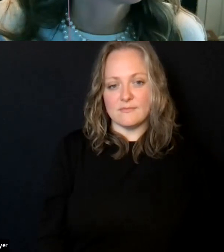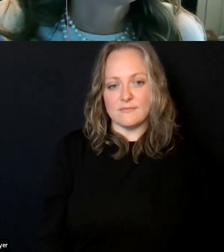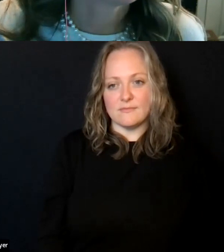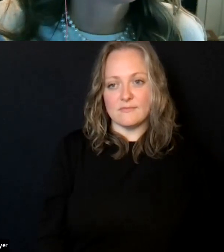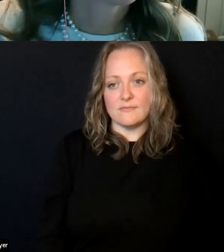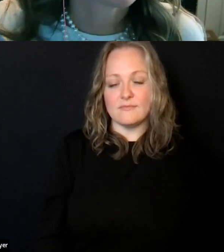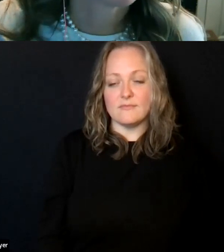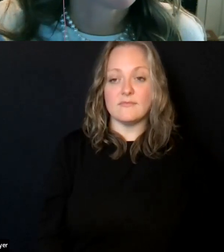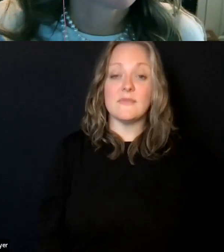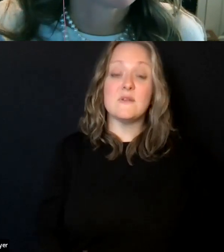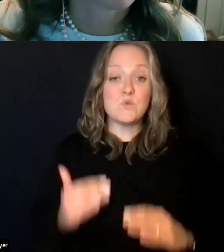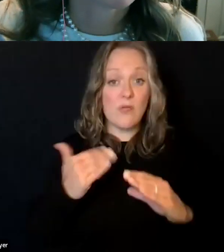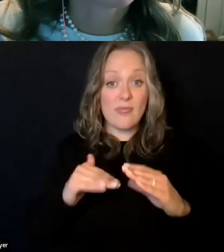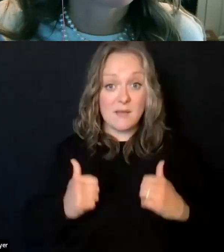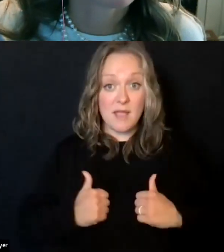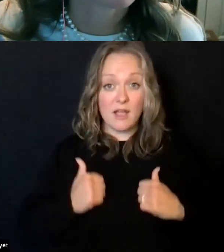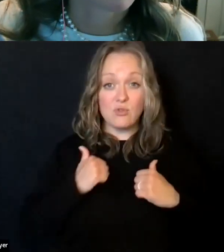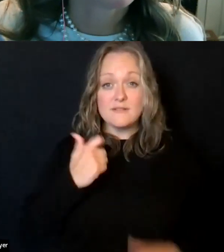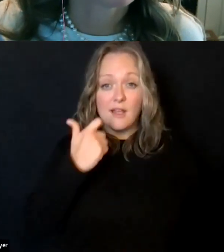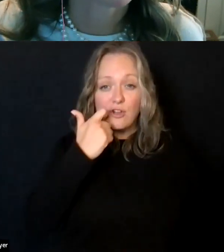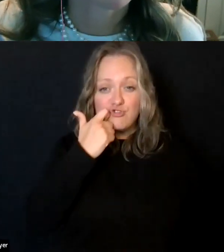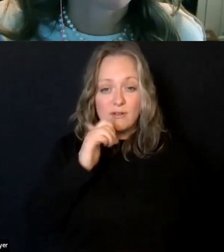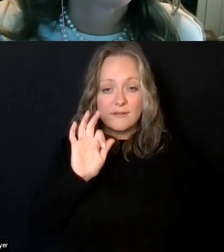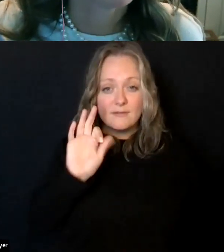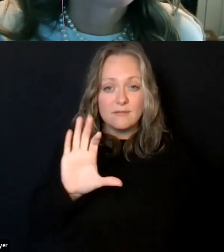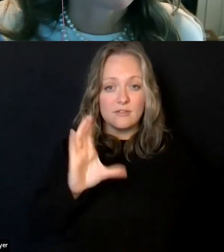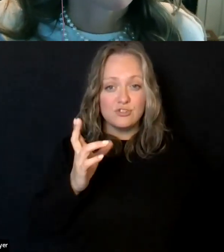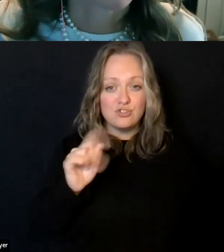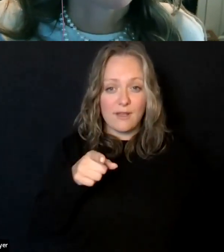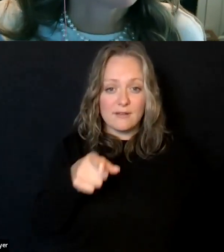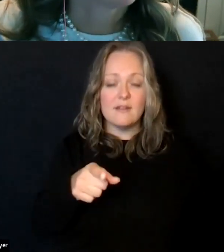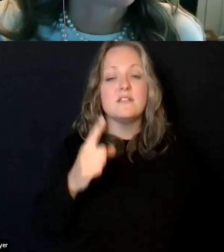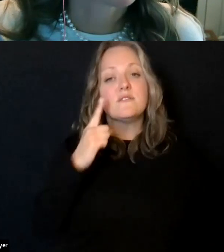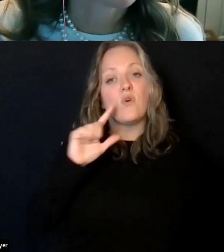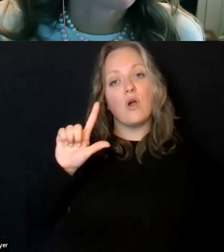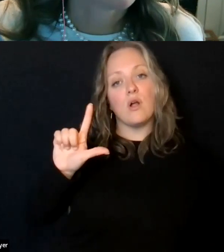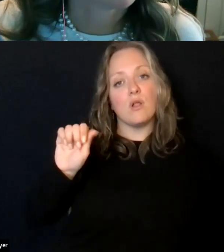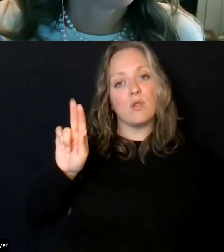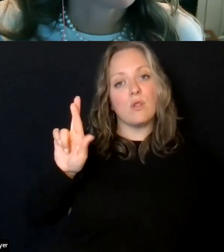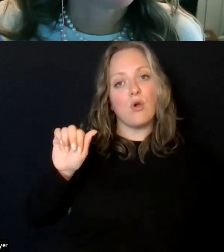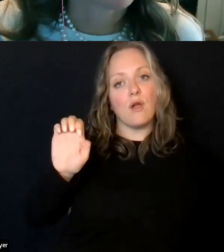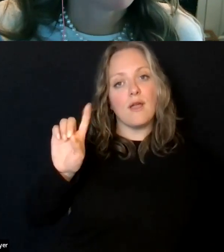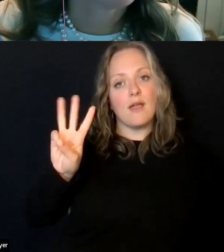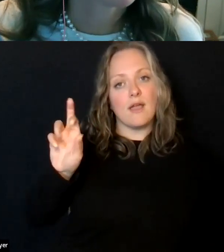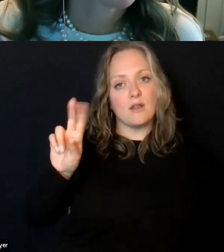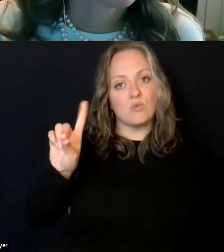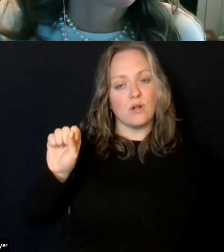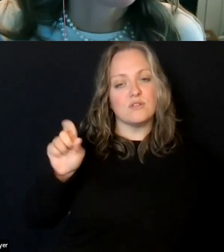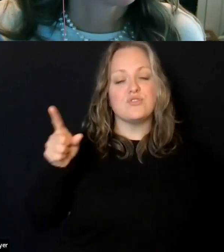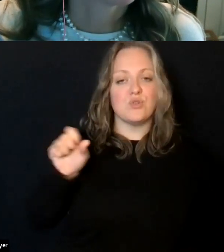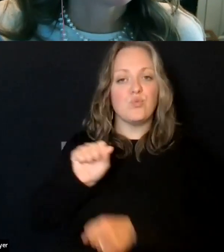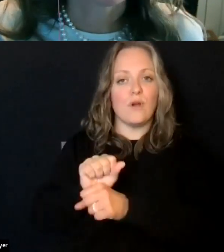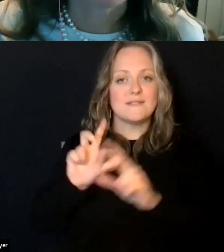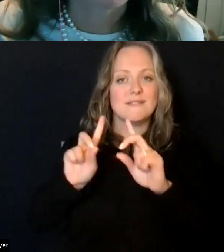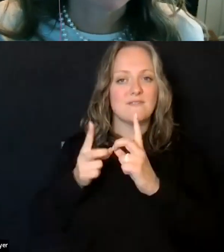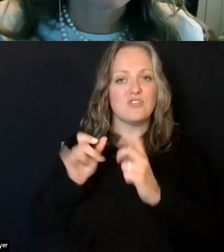So the email address I dropped in the chat is Laura Edwards, who works in the Division of Mental Health,